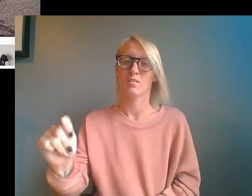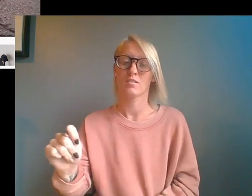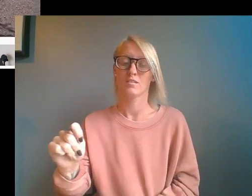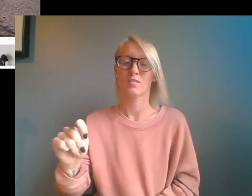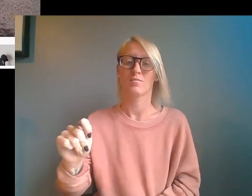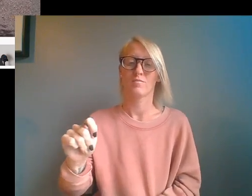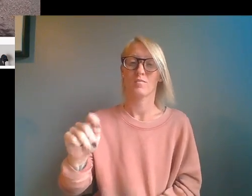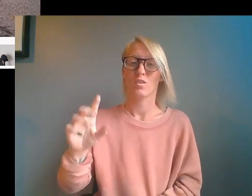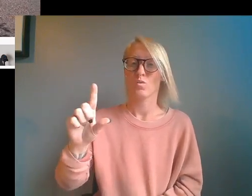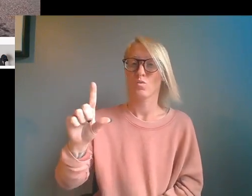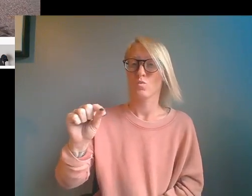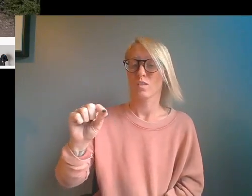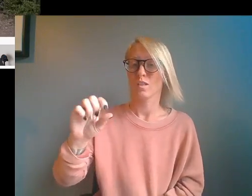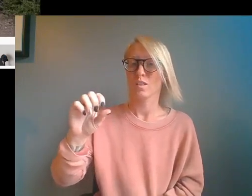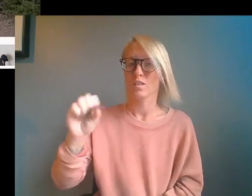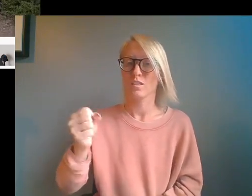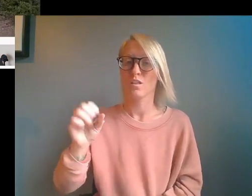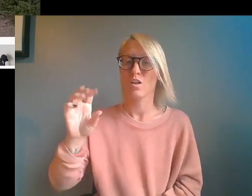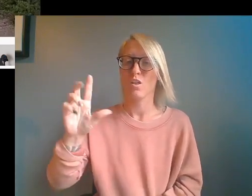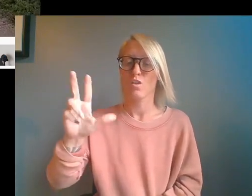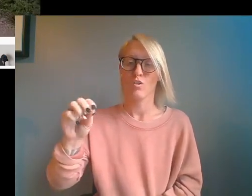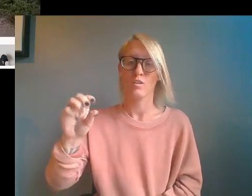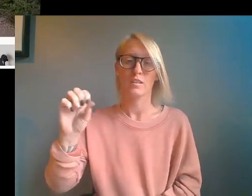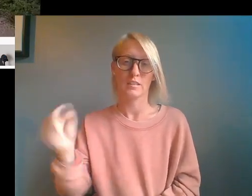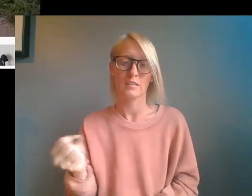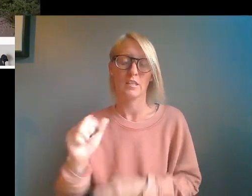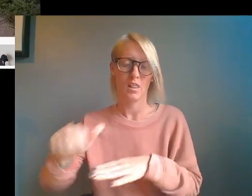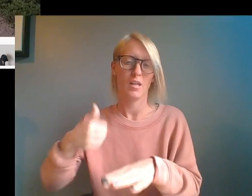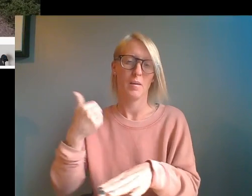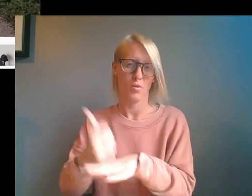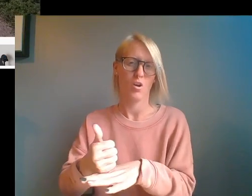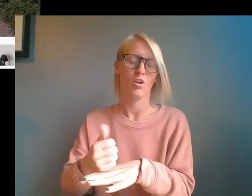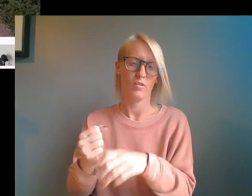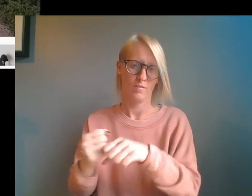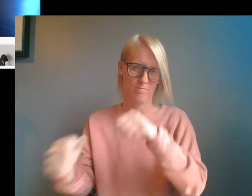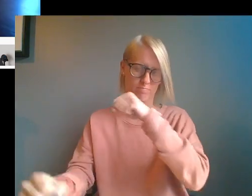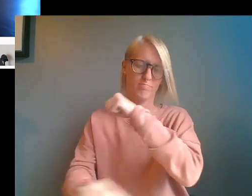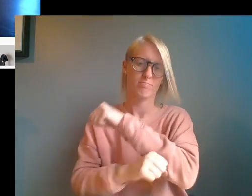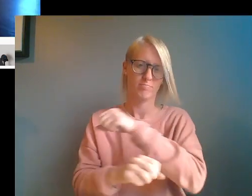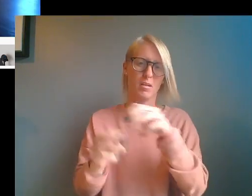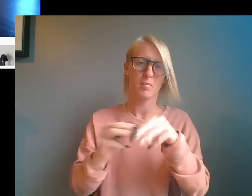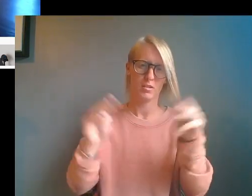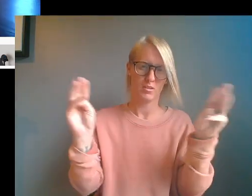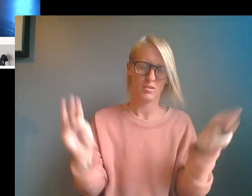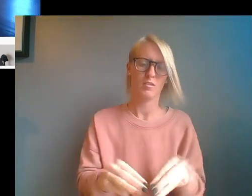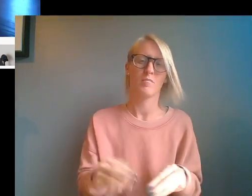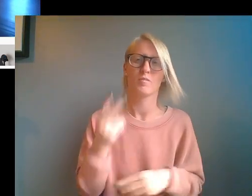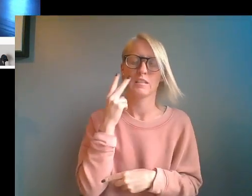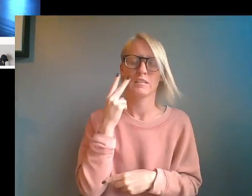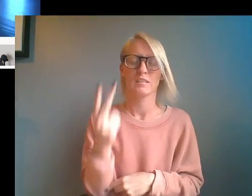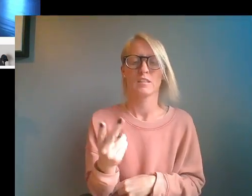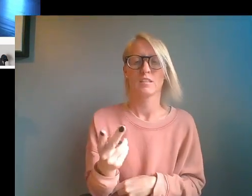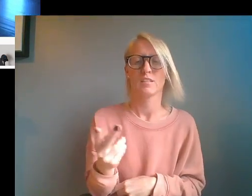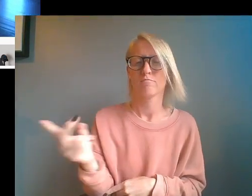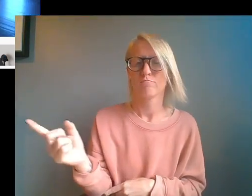in the 20s and 30s that people stayed at, but now it's just a museum that you can check out on your way to the Route 66